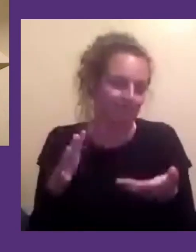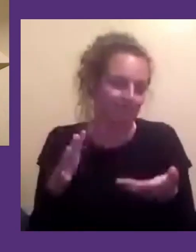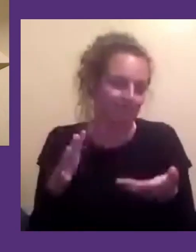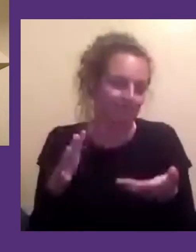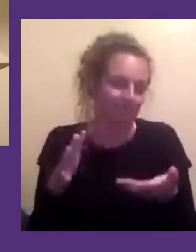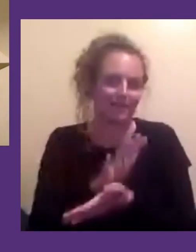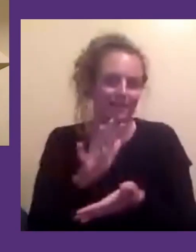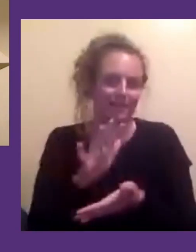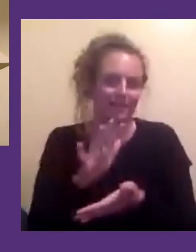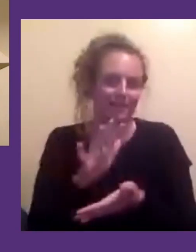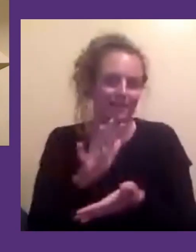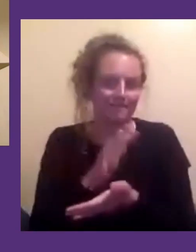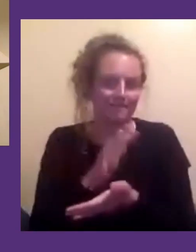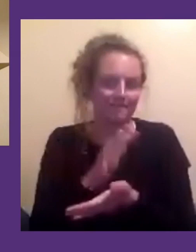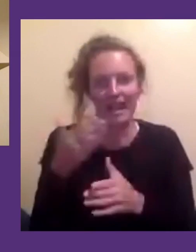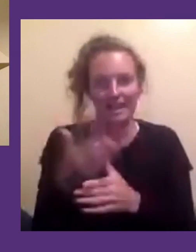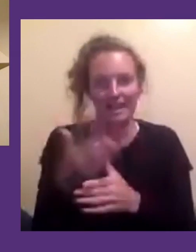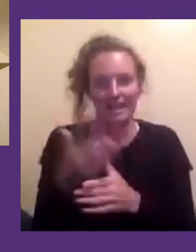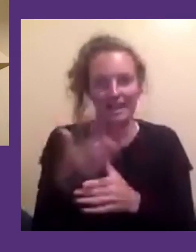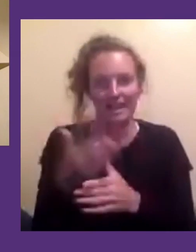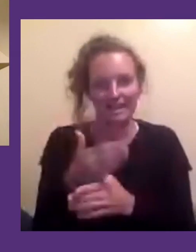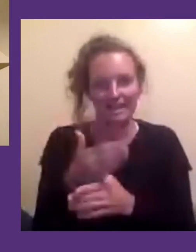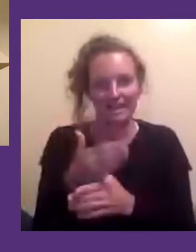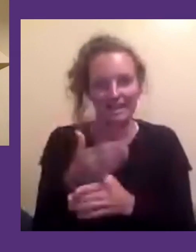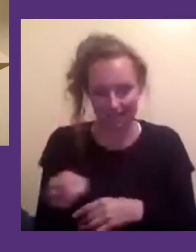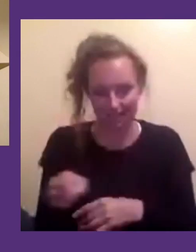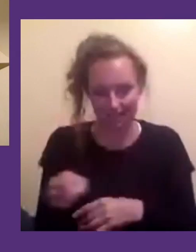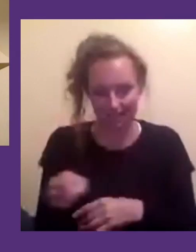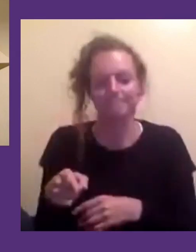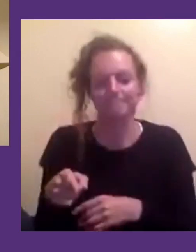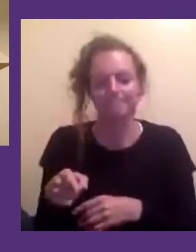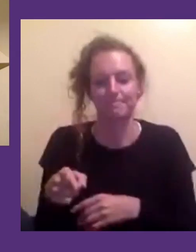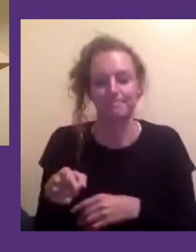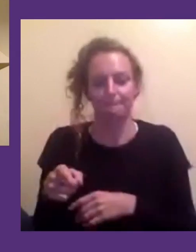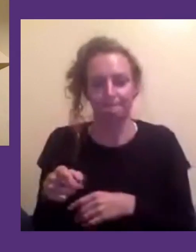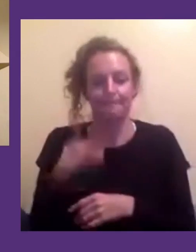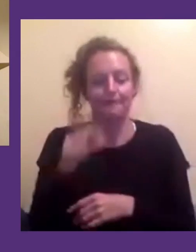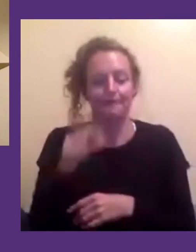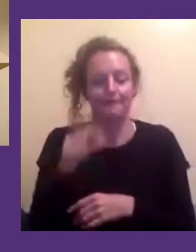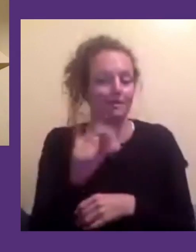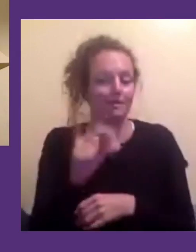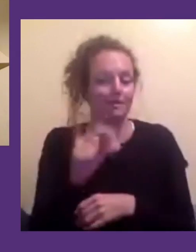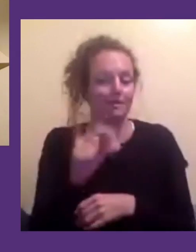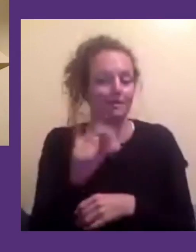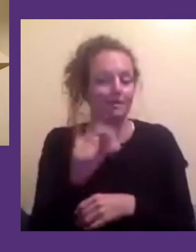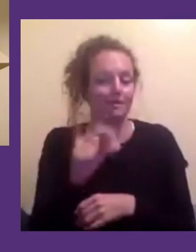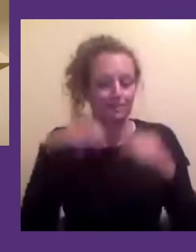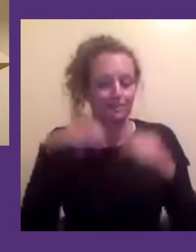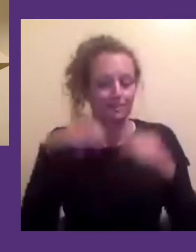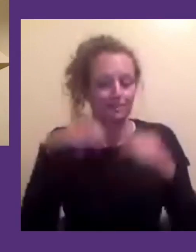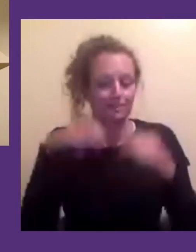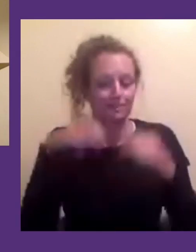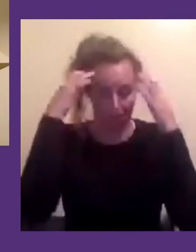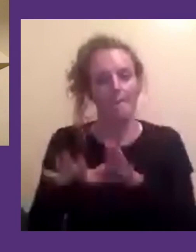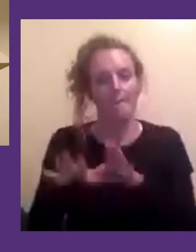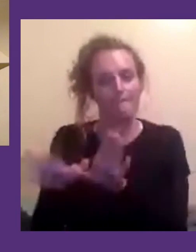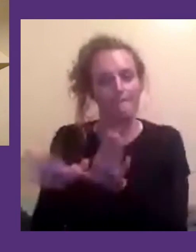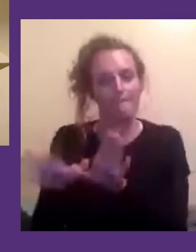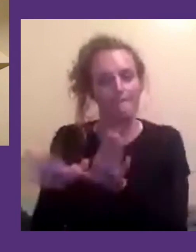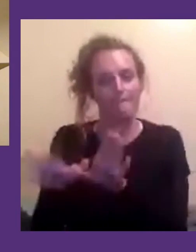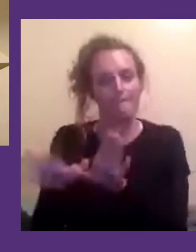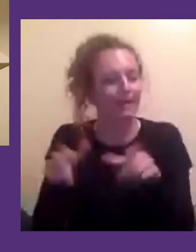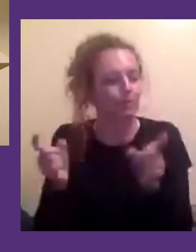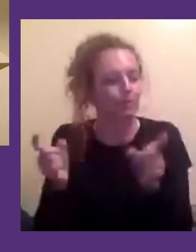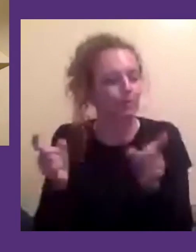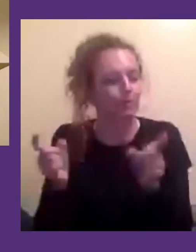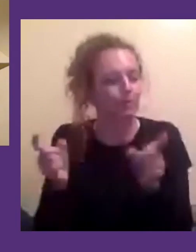anymore. What would be the happy ending in that situation? Because obviously it's portrayed that she can't talk,